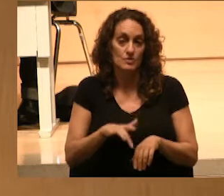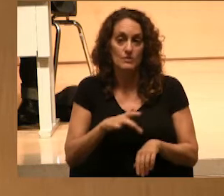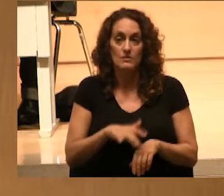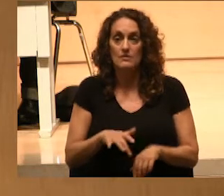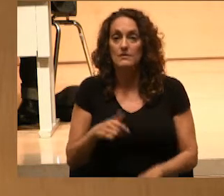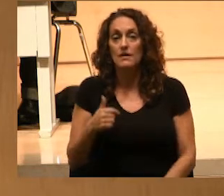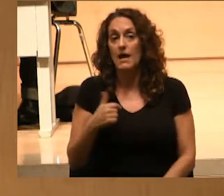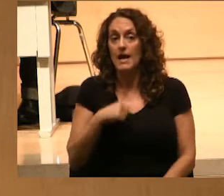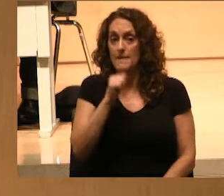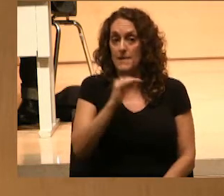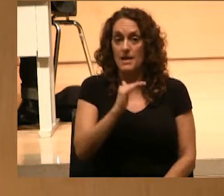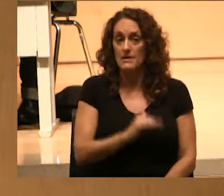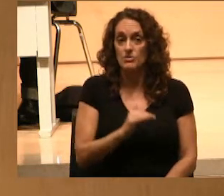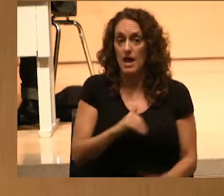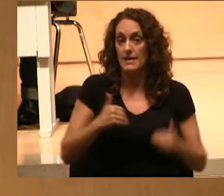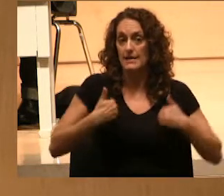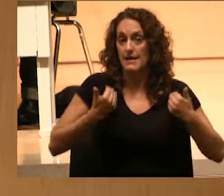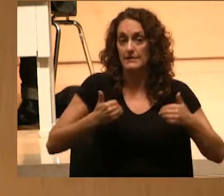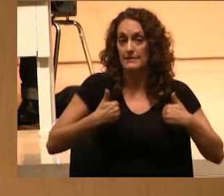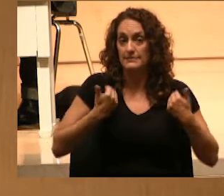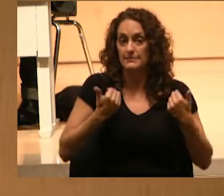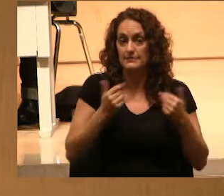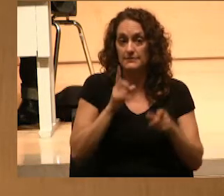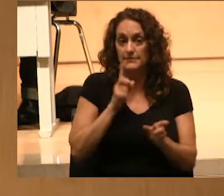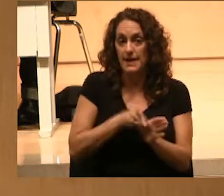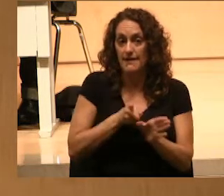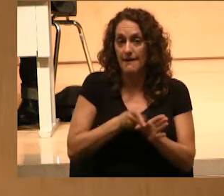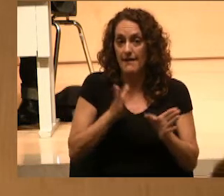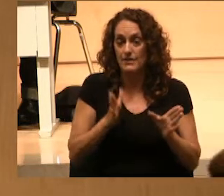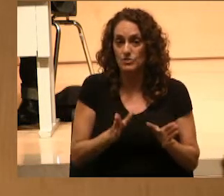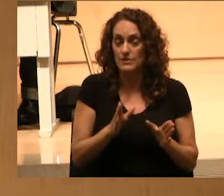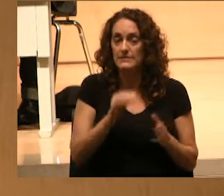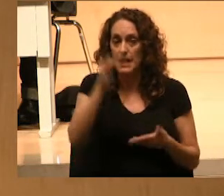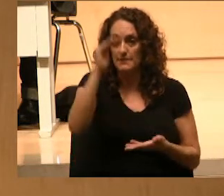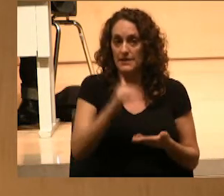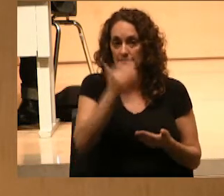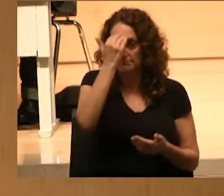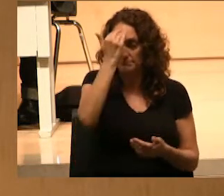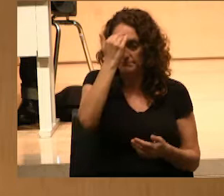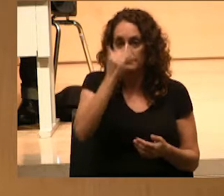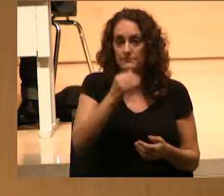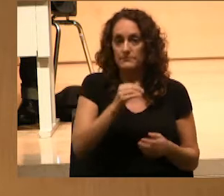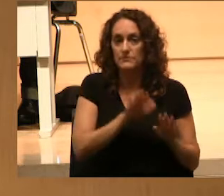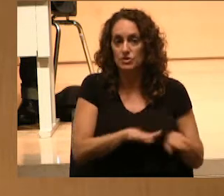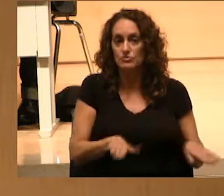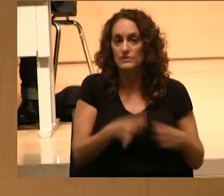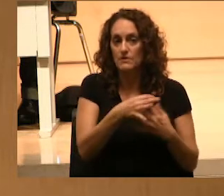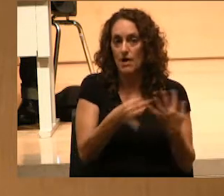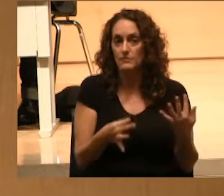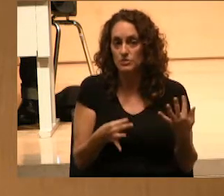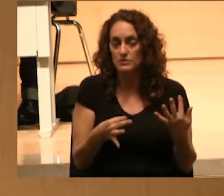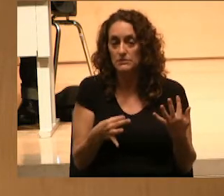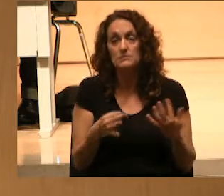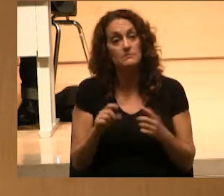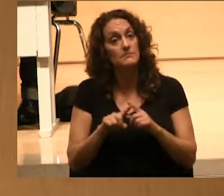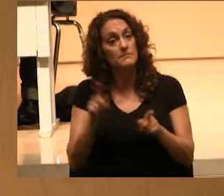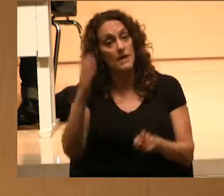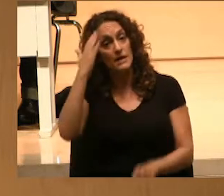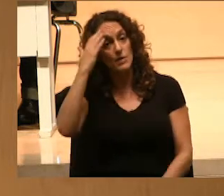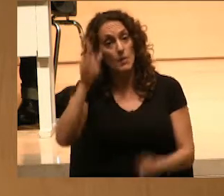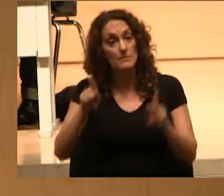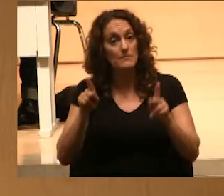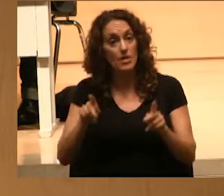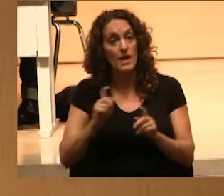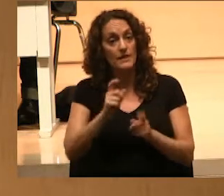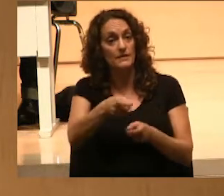adolescent psychiatrist, so I'm not that familiar with the options for children. But I know people, I can give you